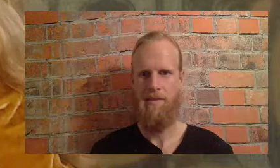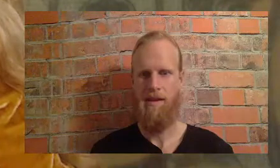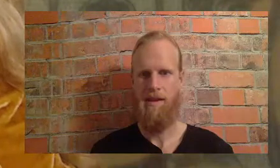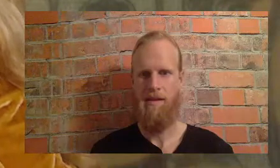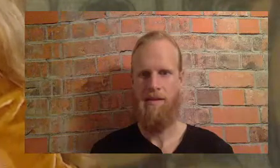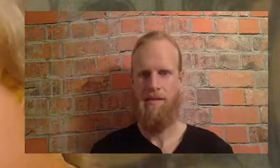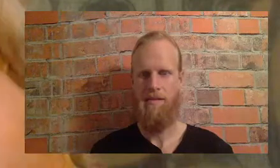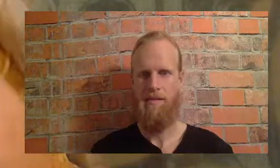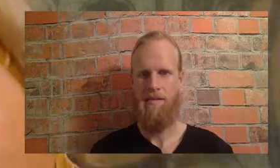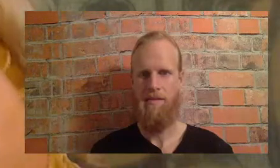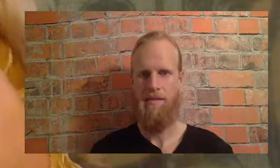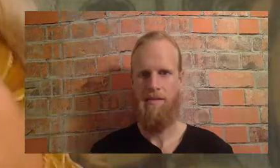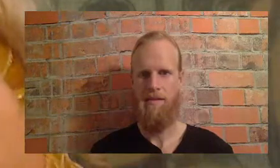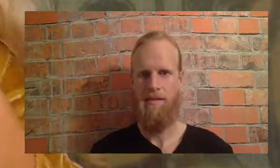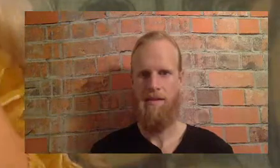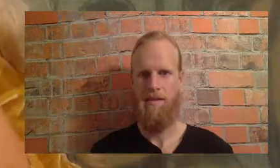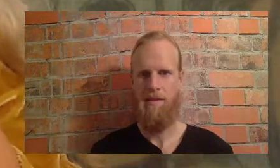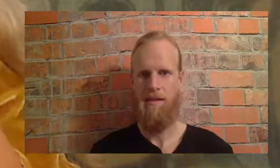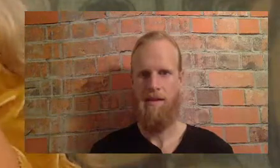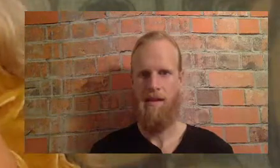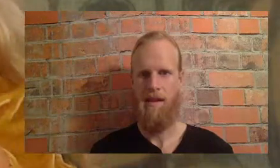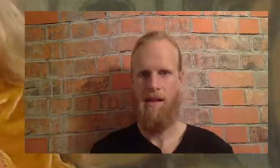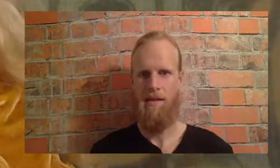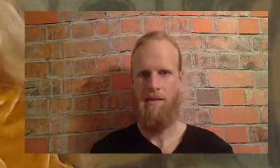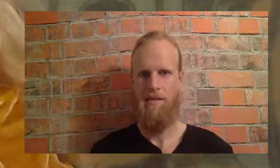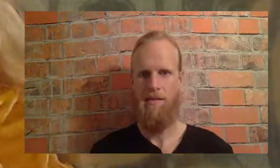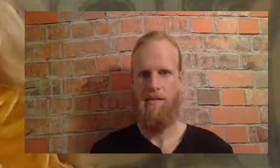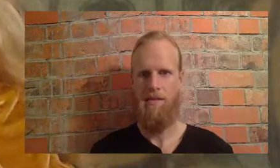love. And once you can